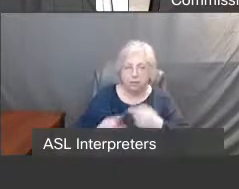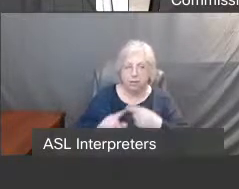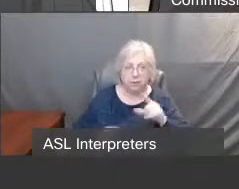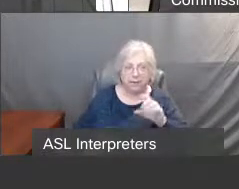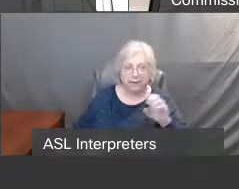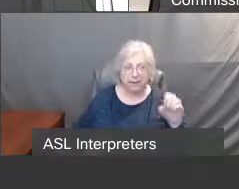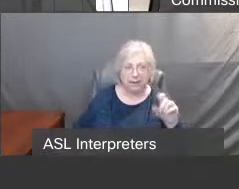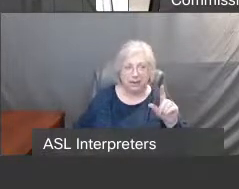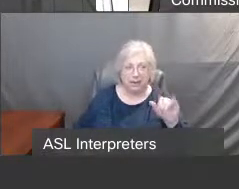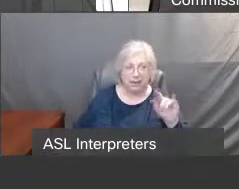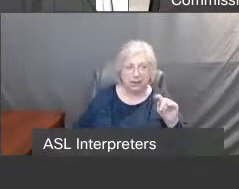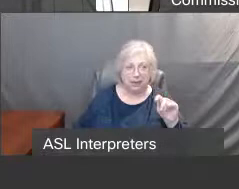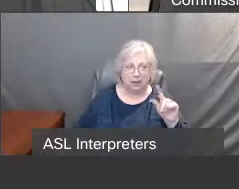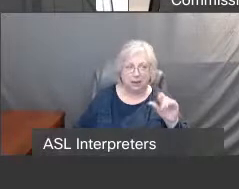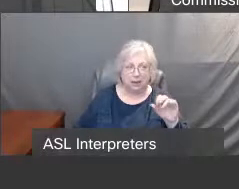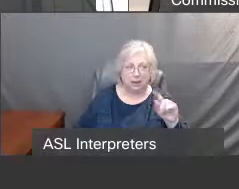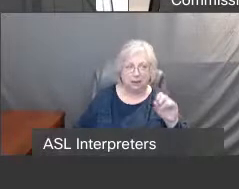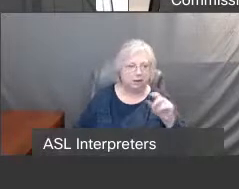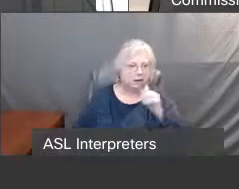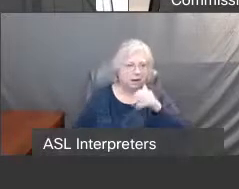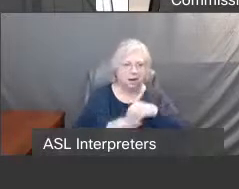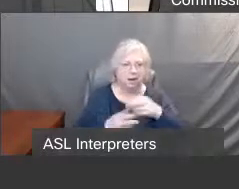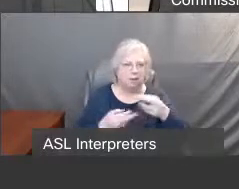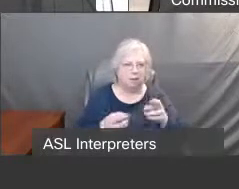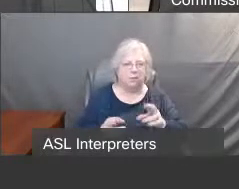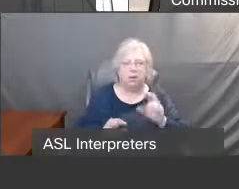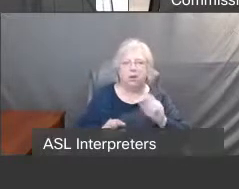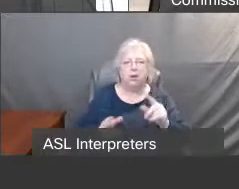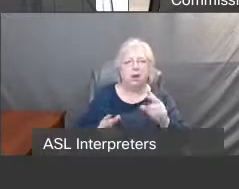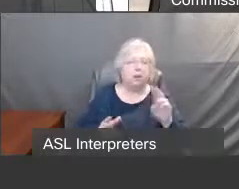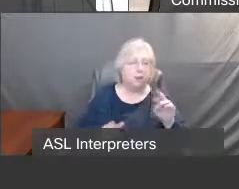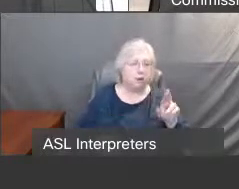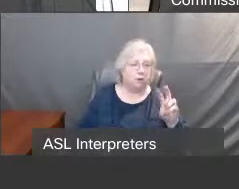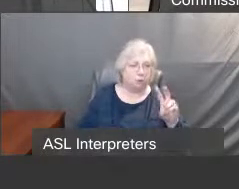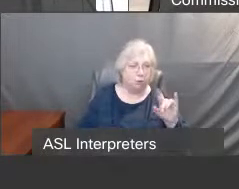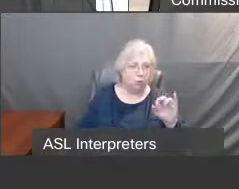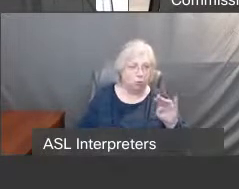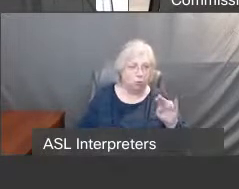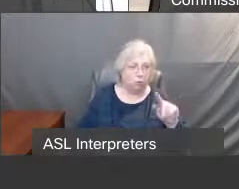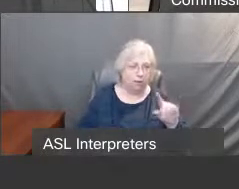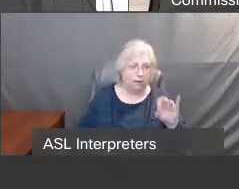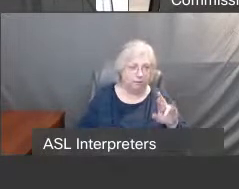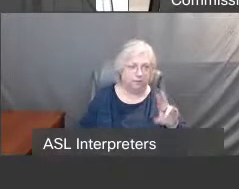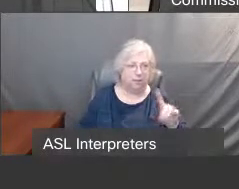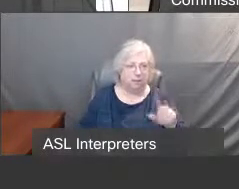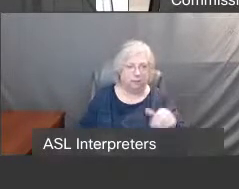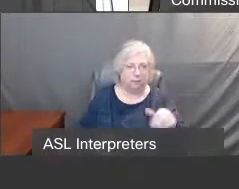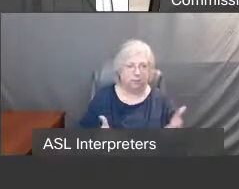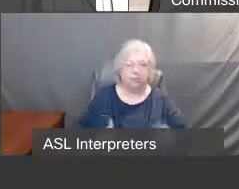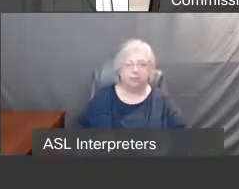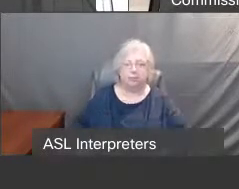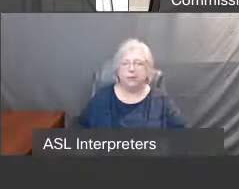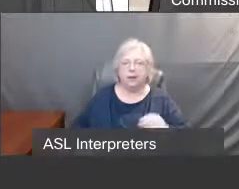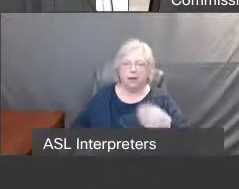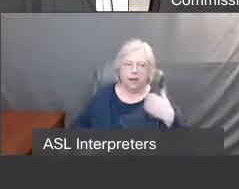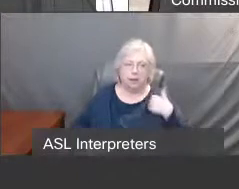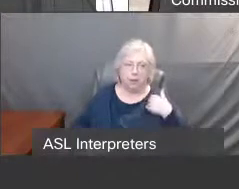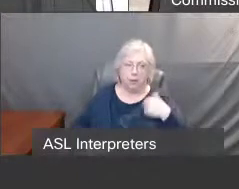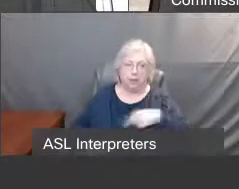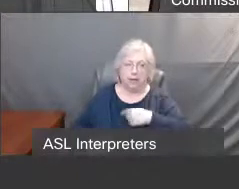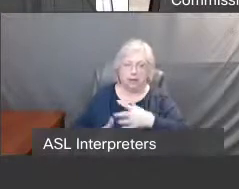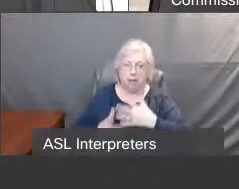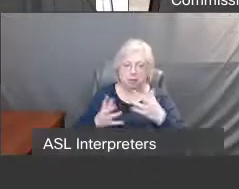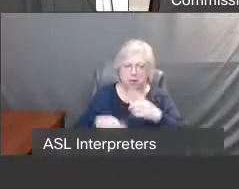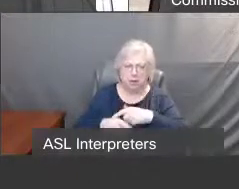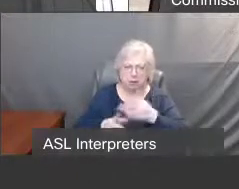Littleton? Not in the room. Not in the room. Okay, okay, Mr. Wingfield, you have the podium, and can you remind us the amount of time